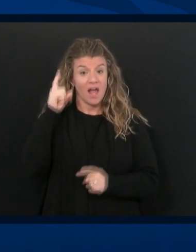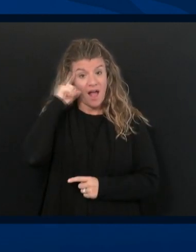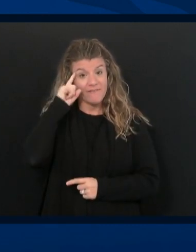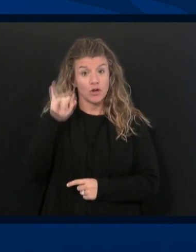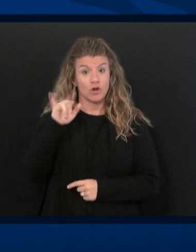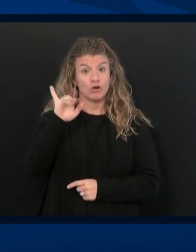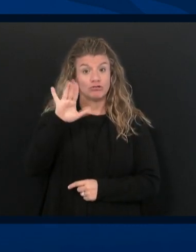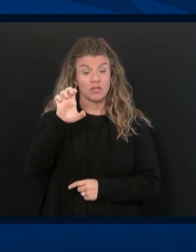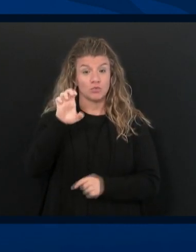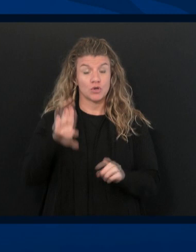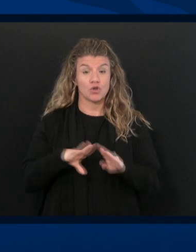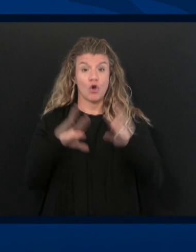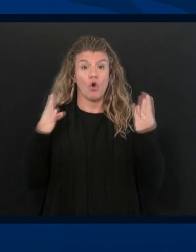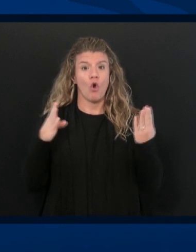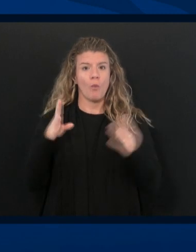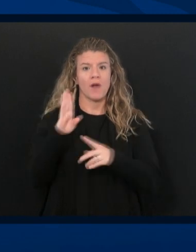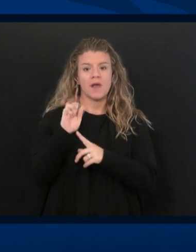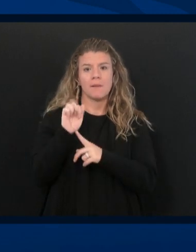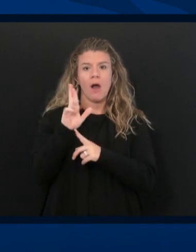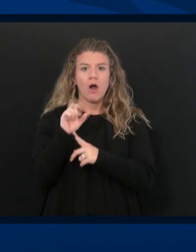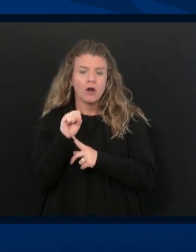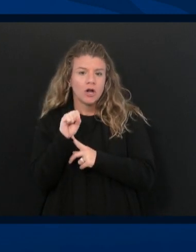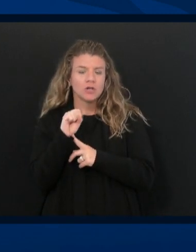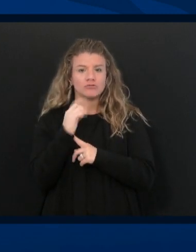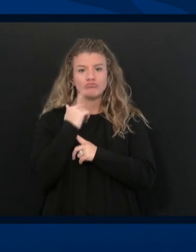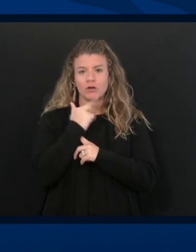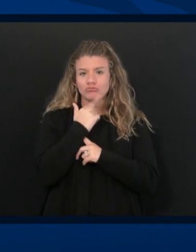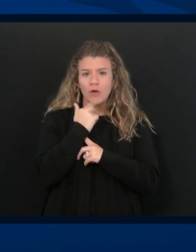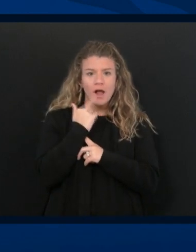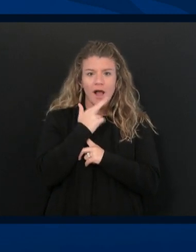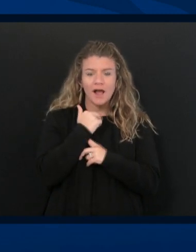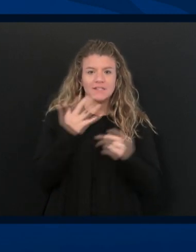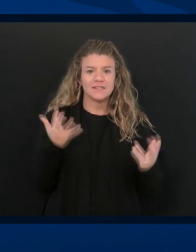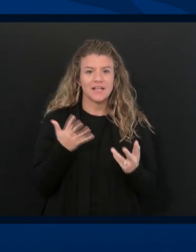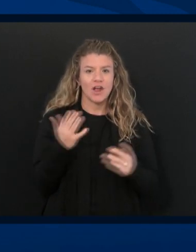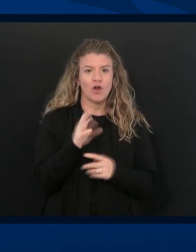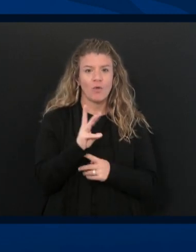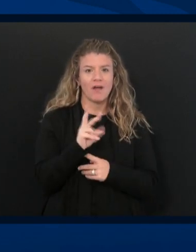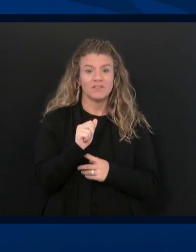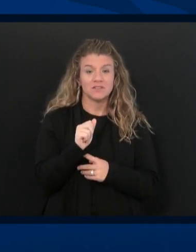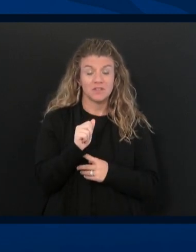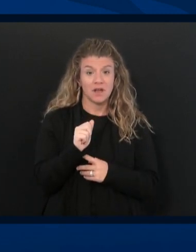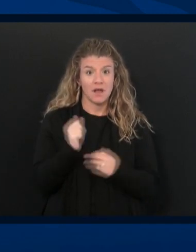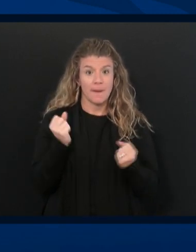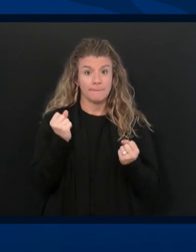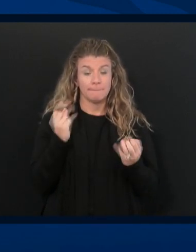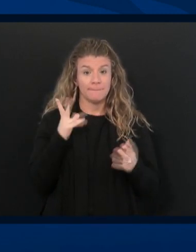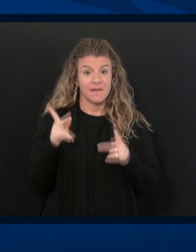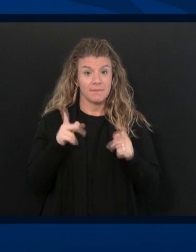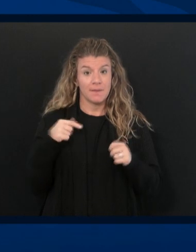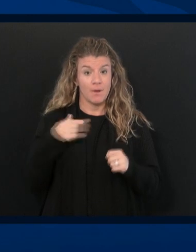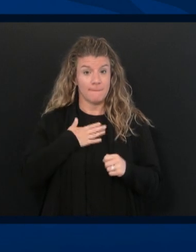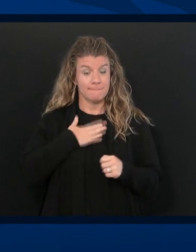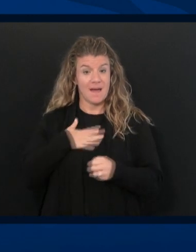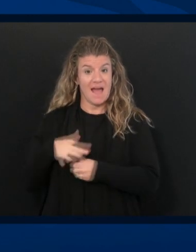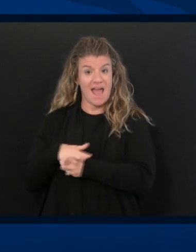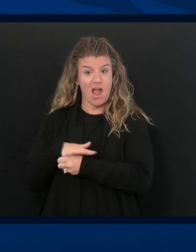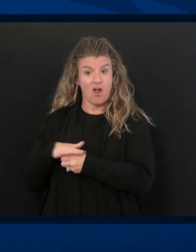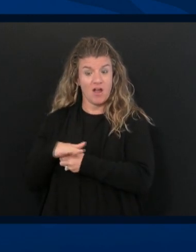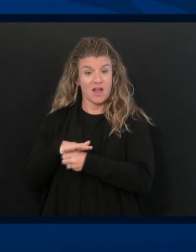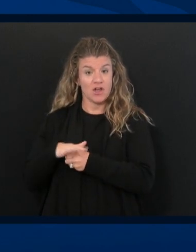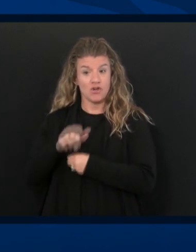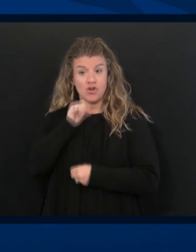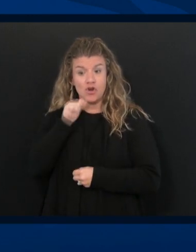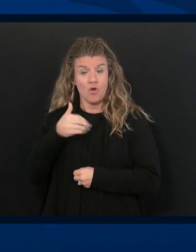Justice was opening up the bars and restaurants in West Virginia, a lot of people in this area of the state that don't have that